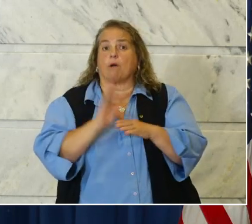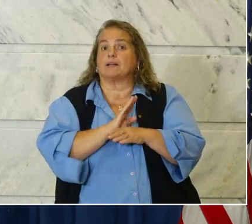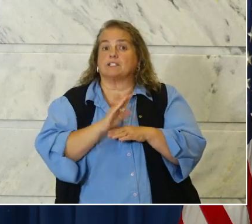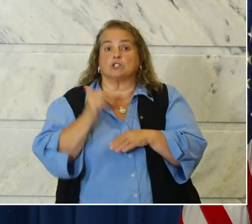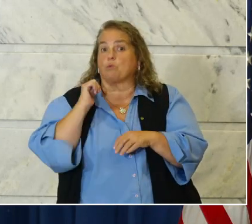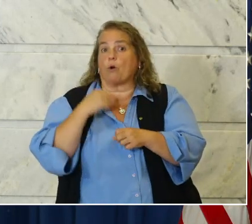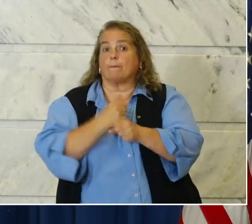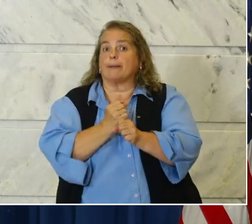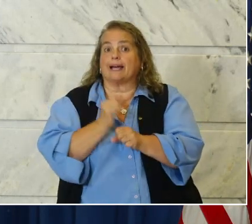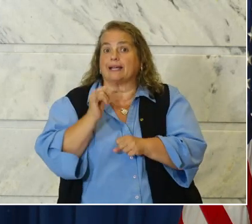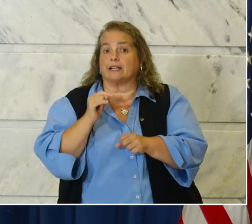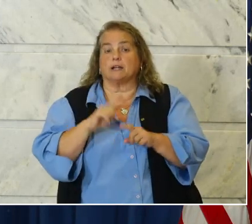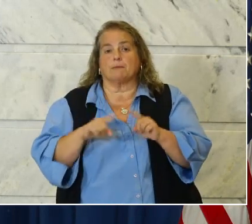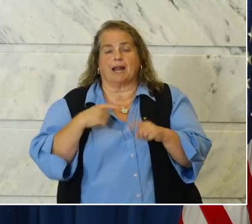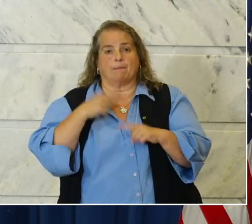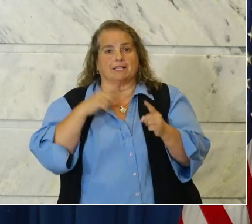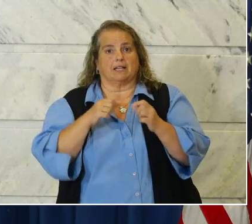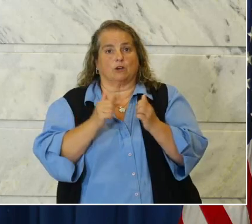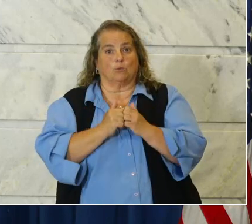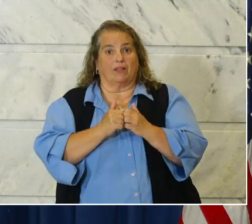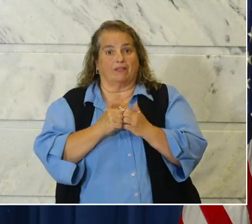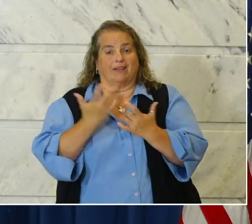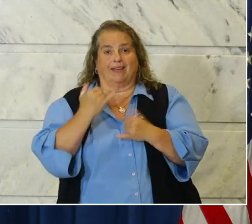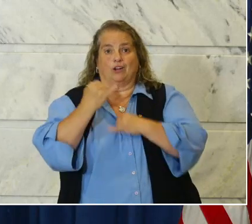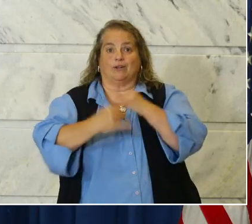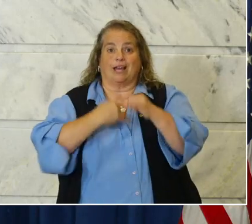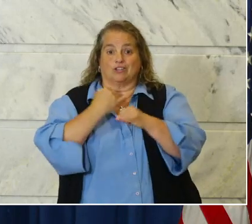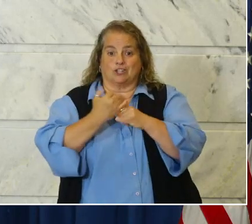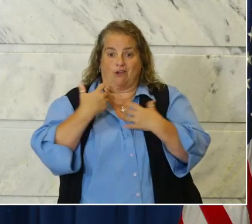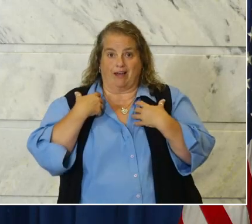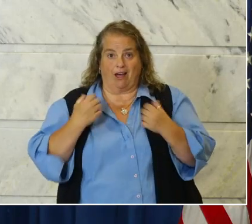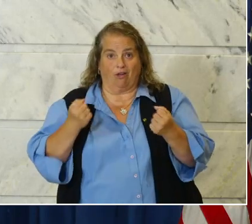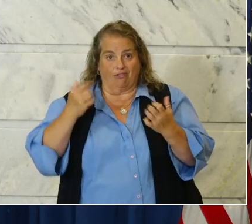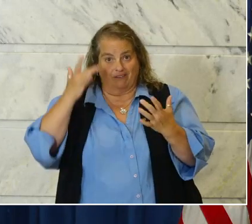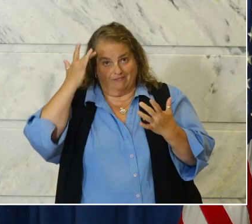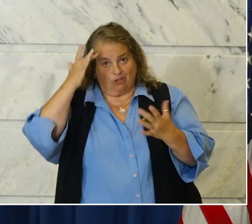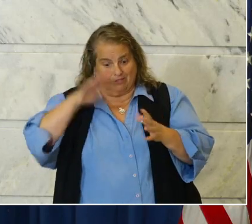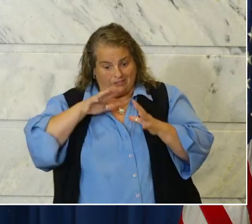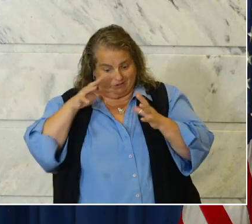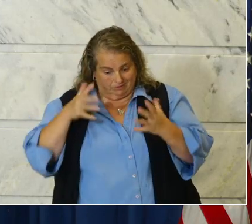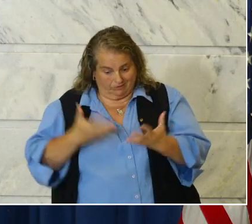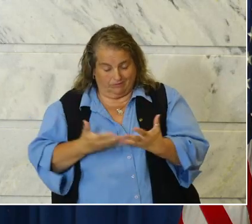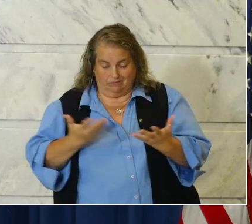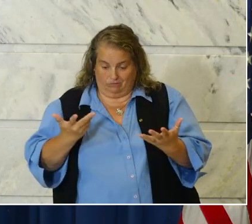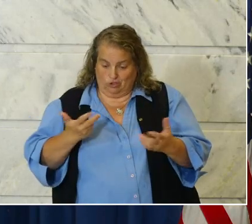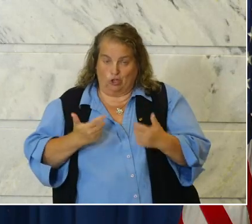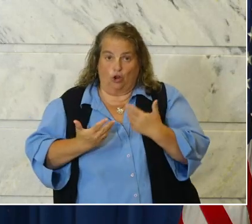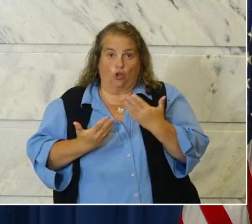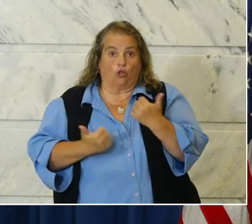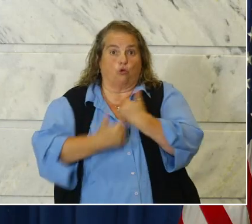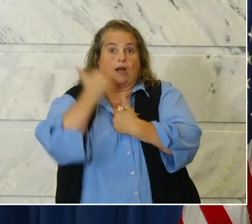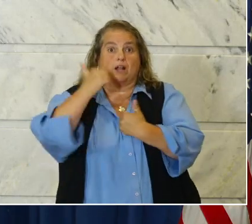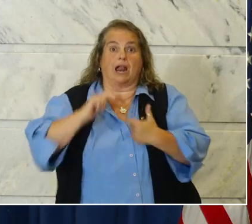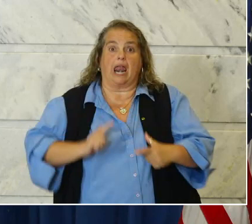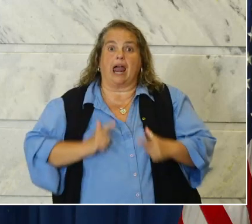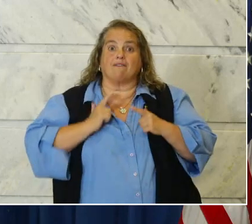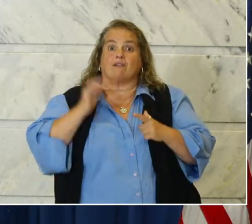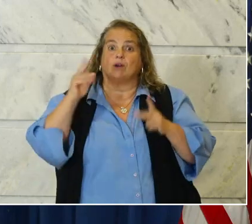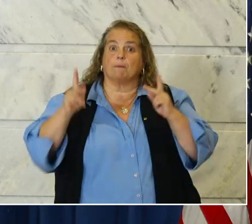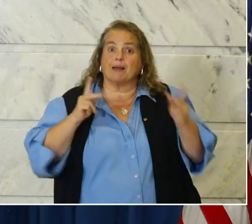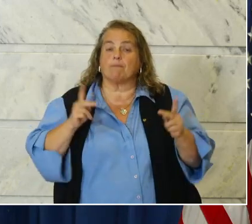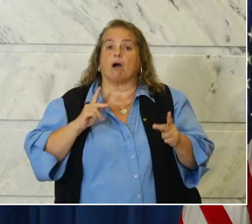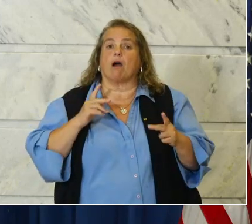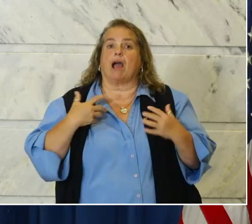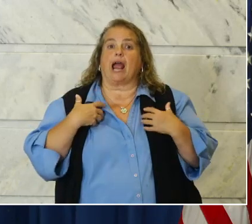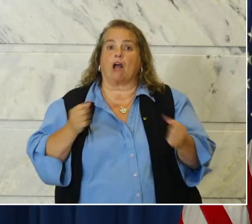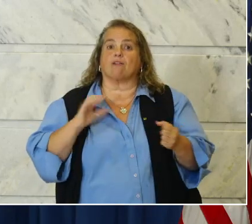this. But I'm dealing with an international health pandemic that threatens the lives and the health of our people, the overall health of our economy. And I've